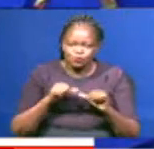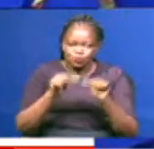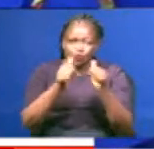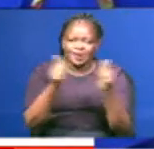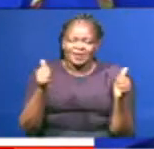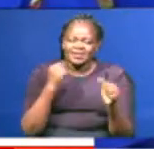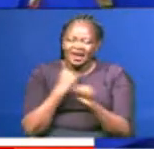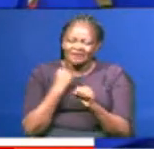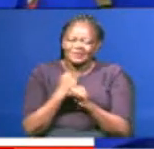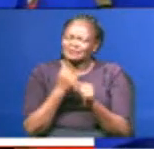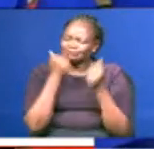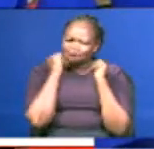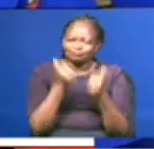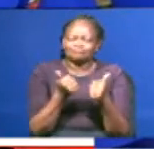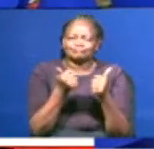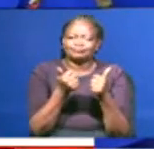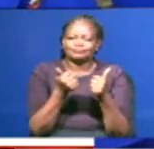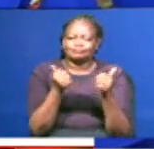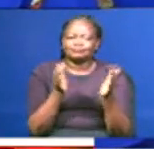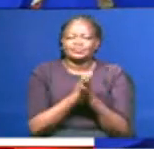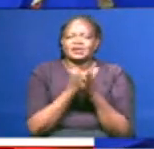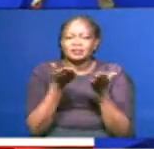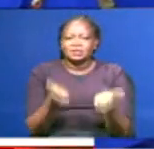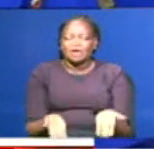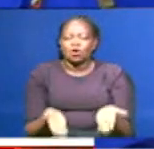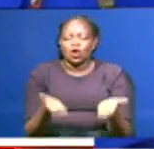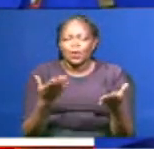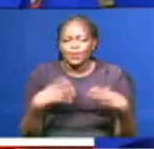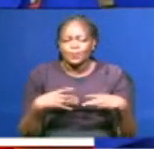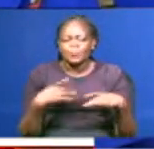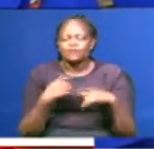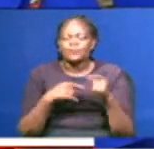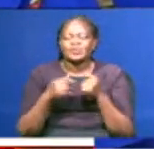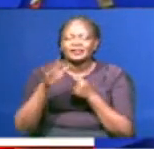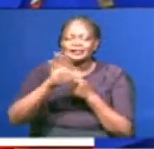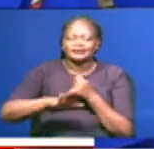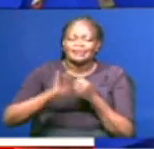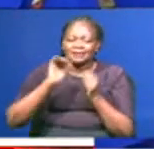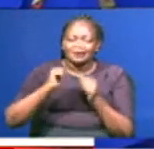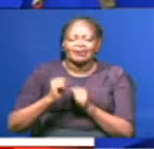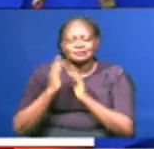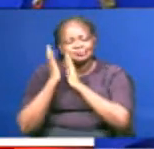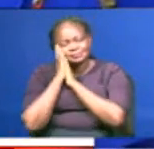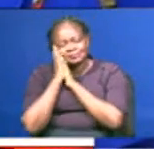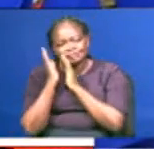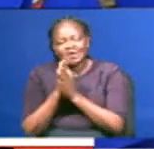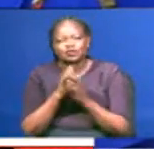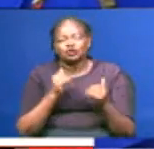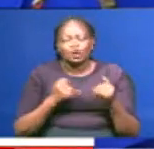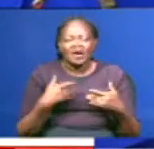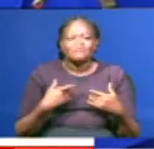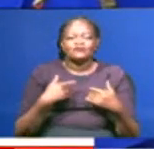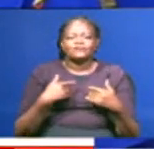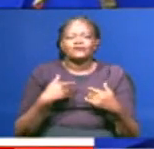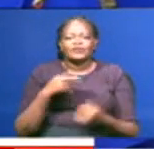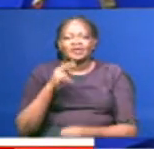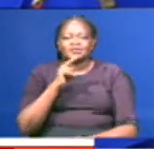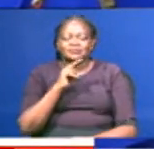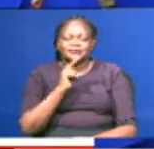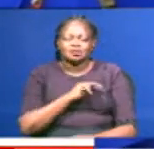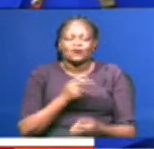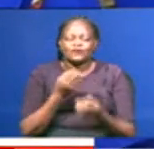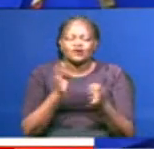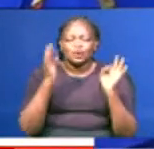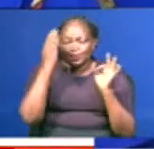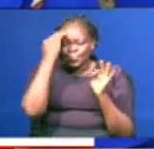done a very, very good job, and now residents of all this estate, they can sleep and enjoy their natural liberty, because we